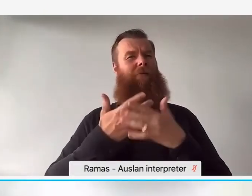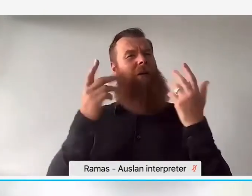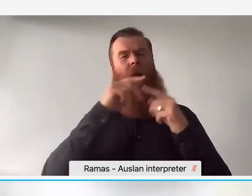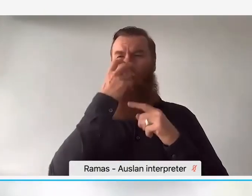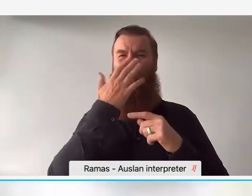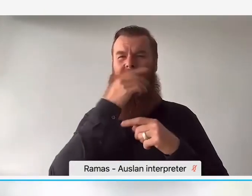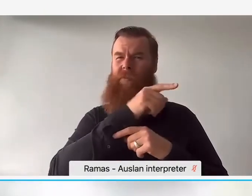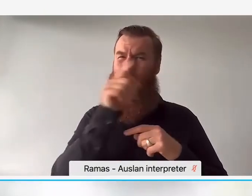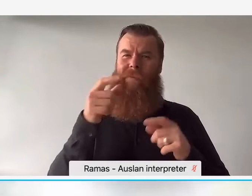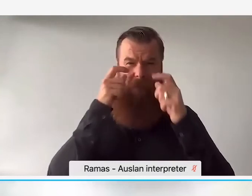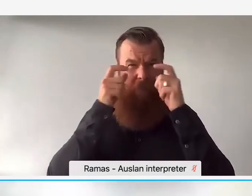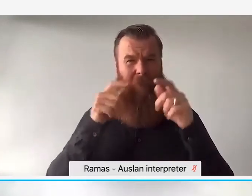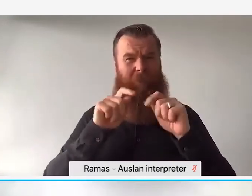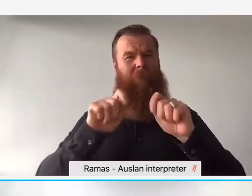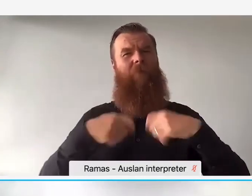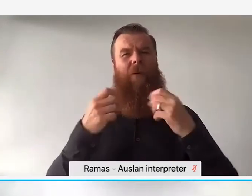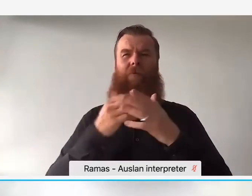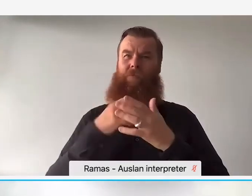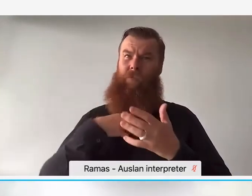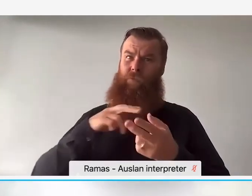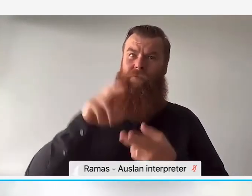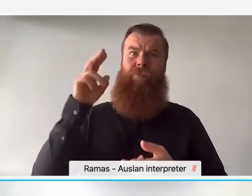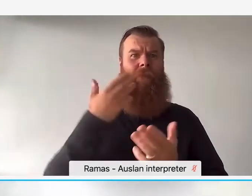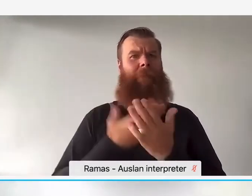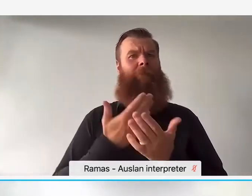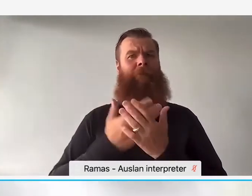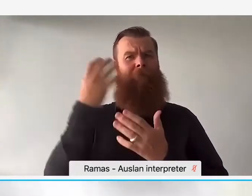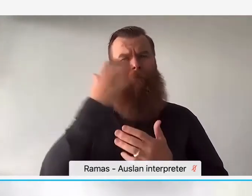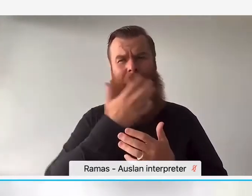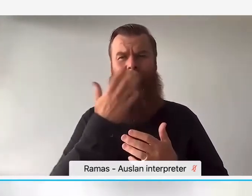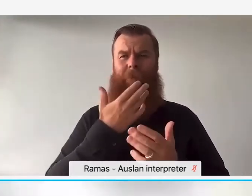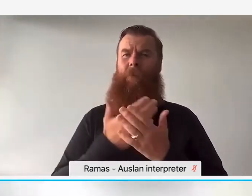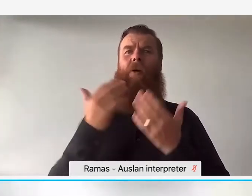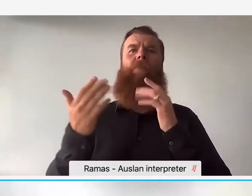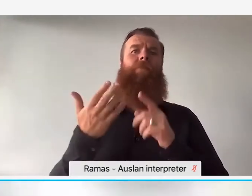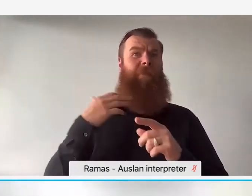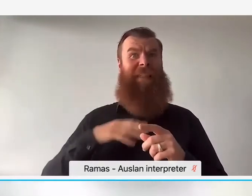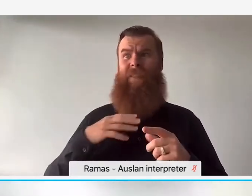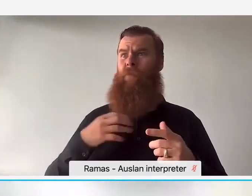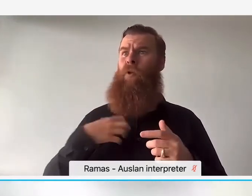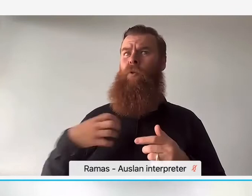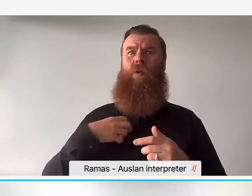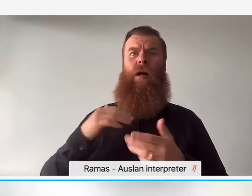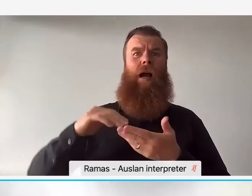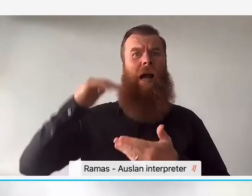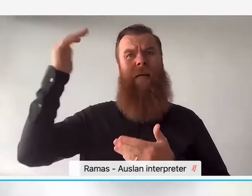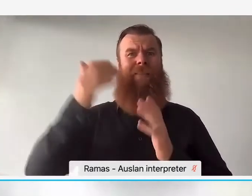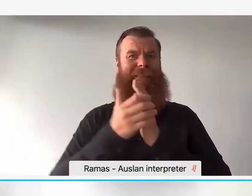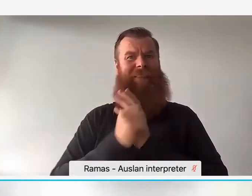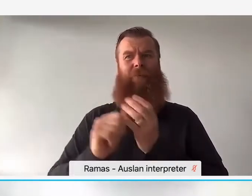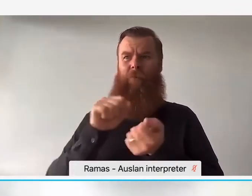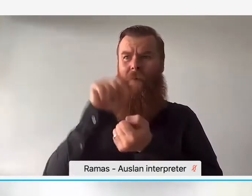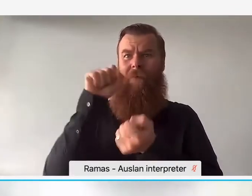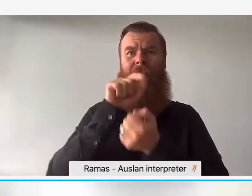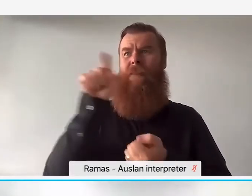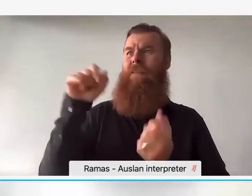with an increased demand for services, which in turn creates a demand for highly skilled and qualified staff. National